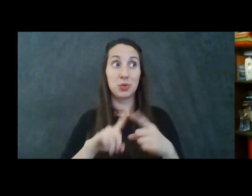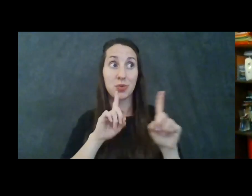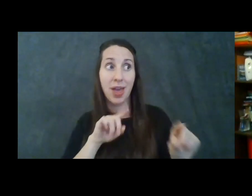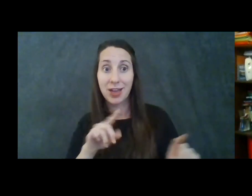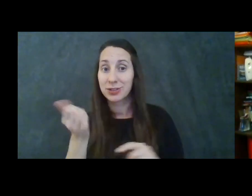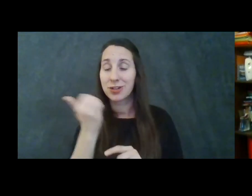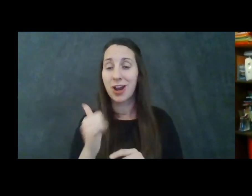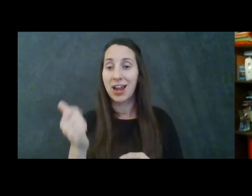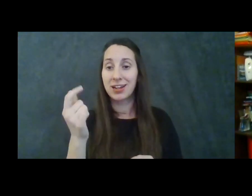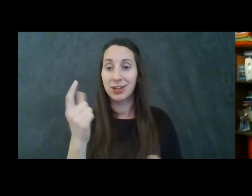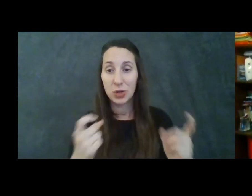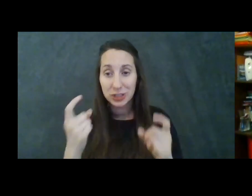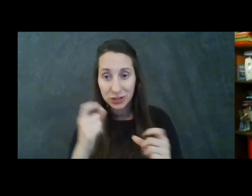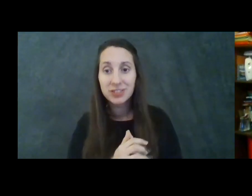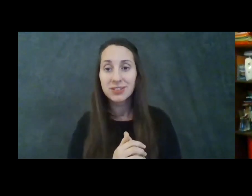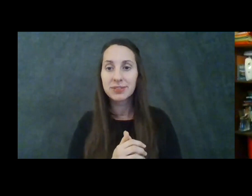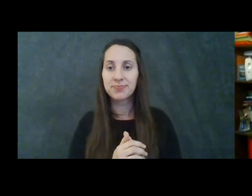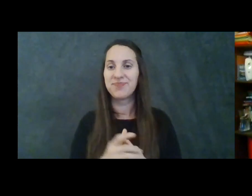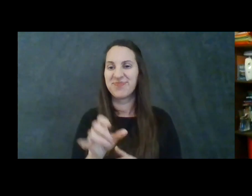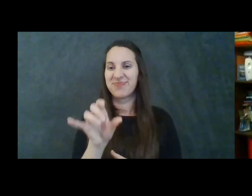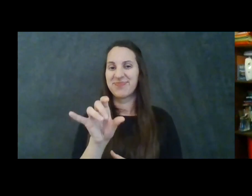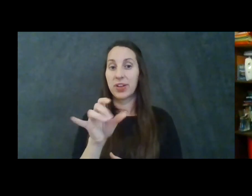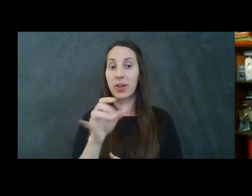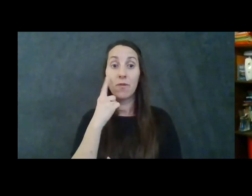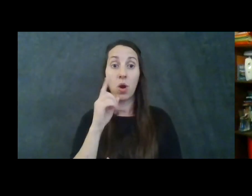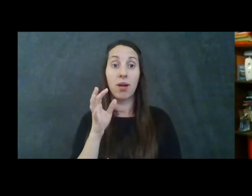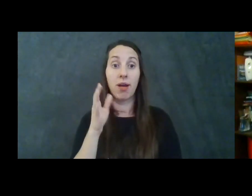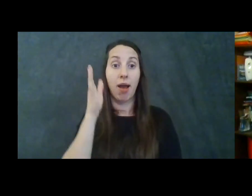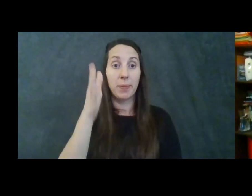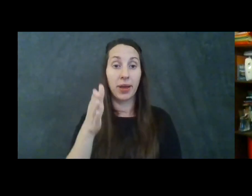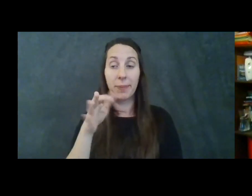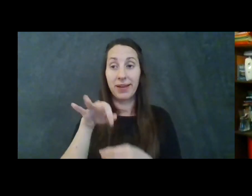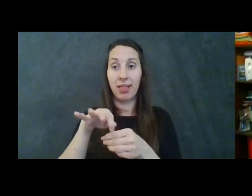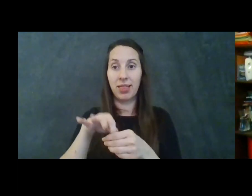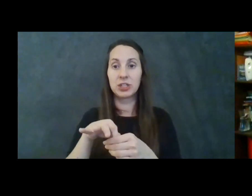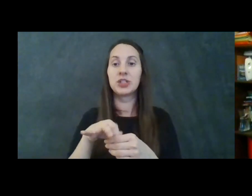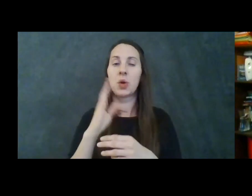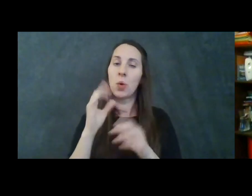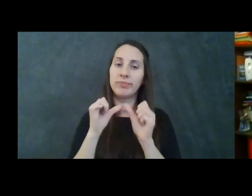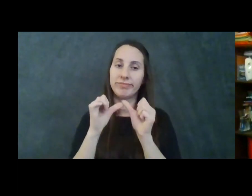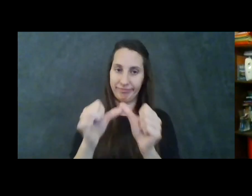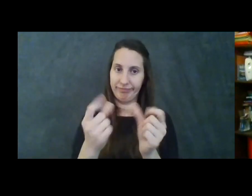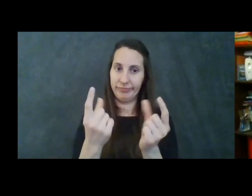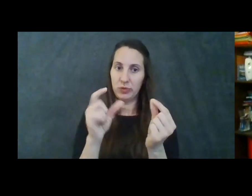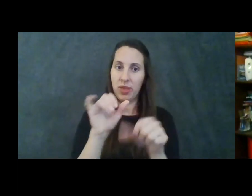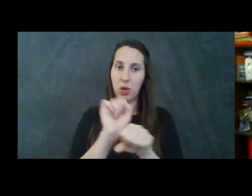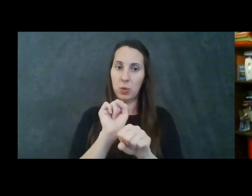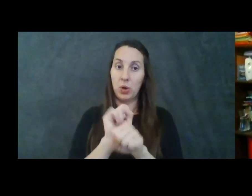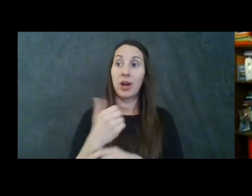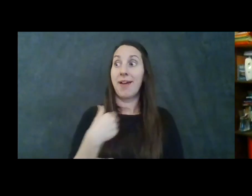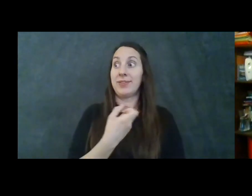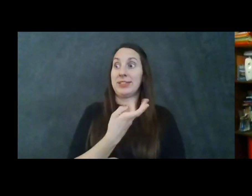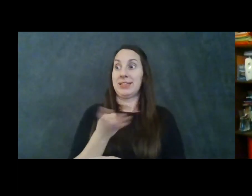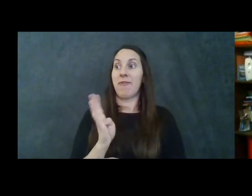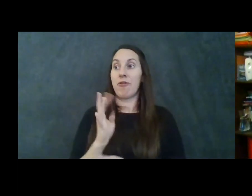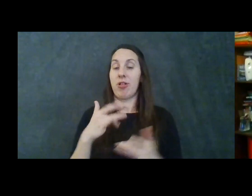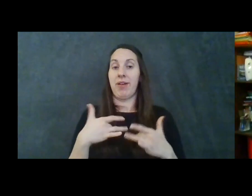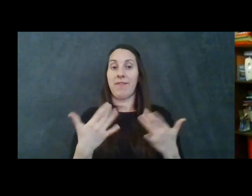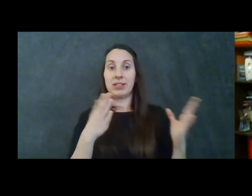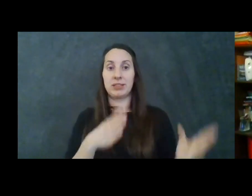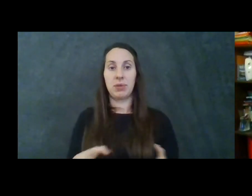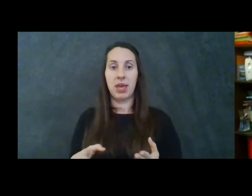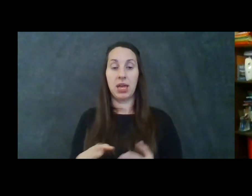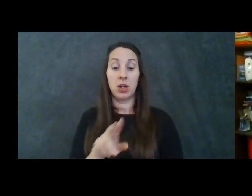we're continuing to do this work. We have several events planned, 2 in November and